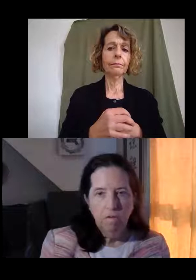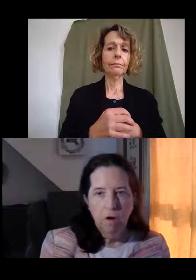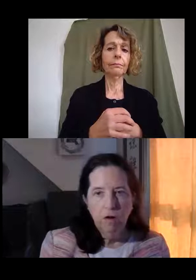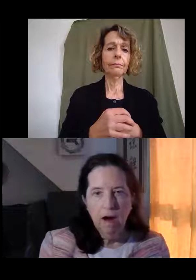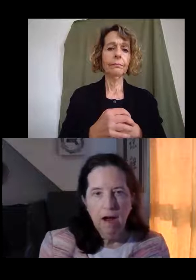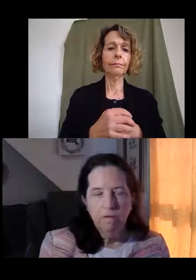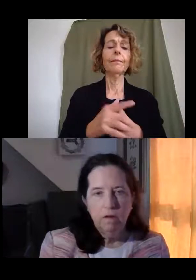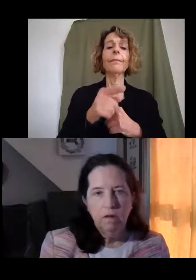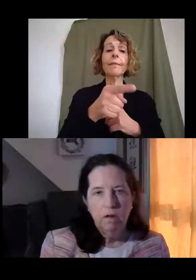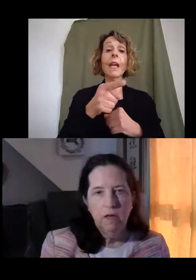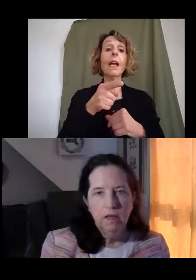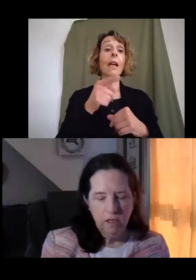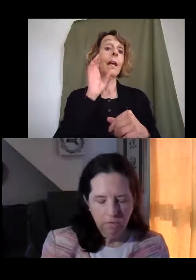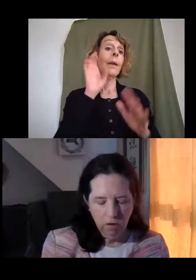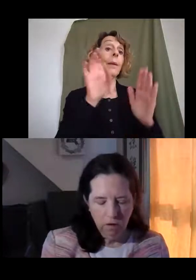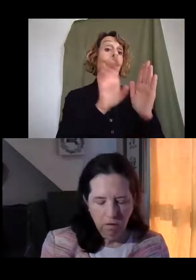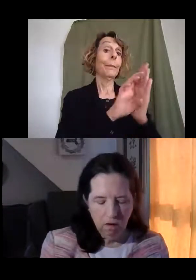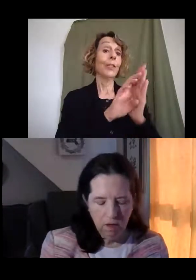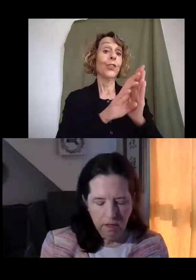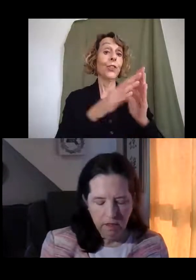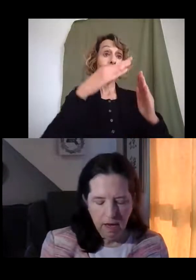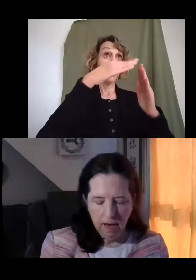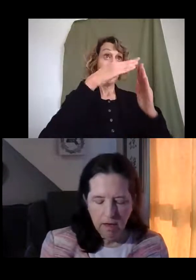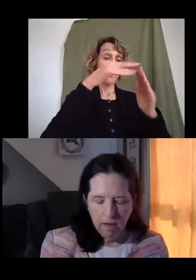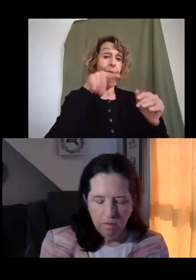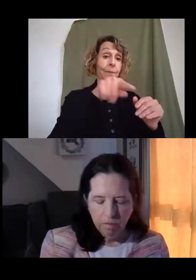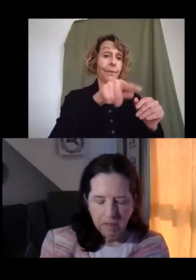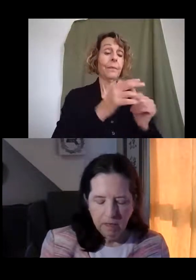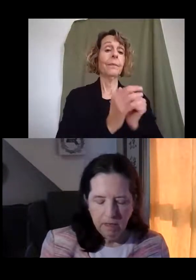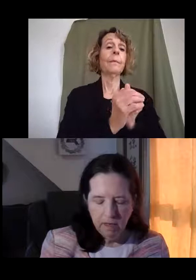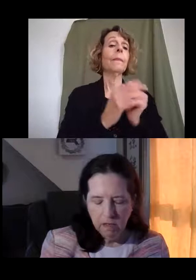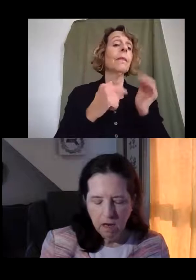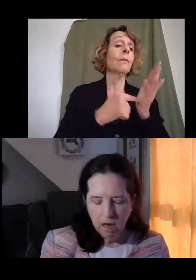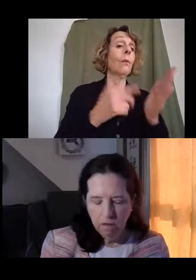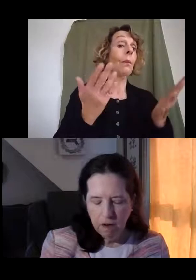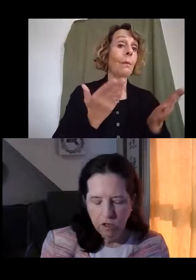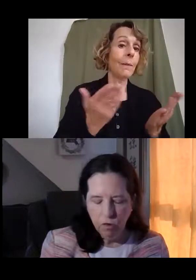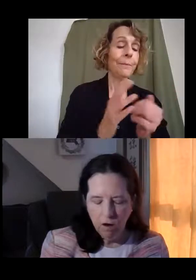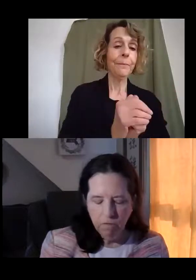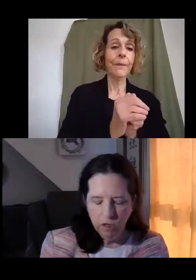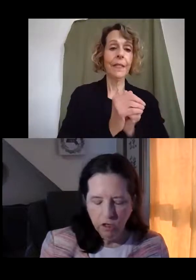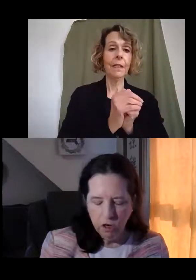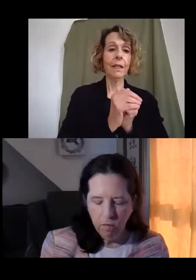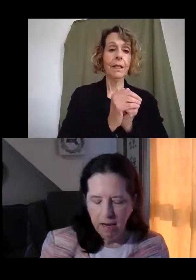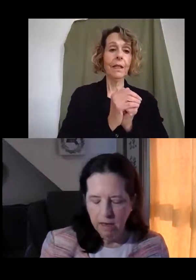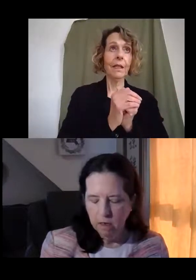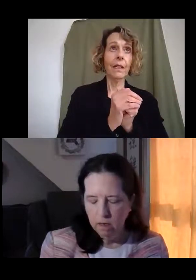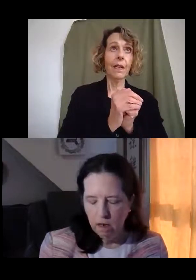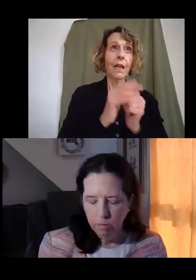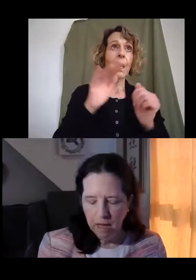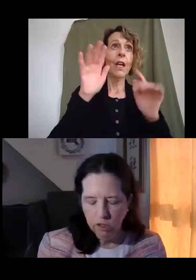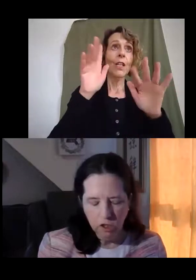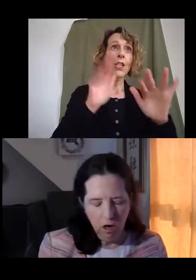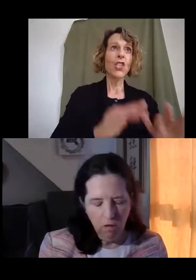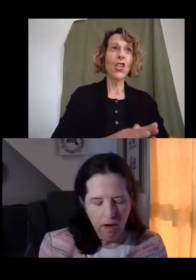The photograph in this slide is of a 12-foot snowbank